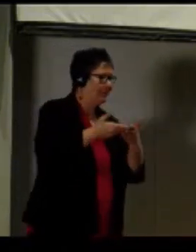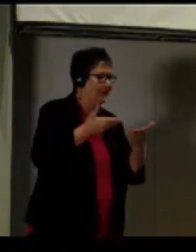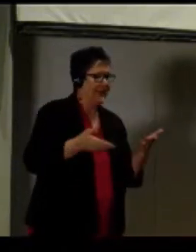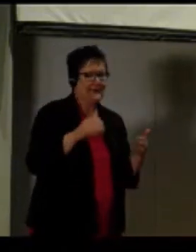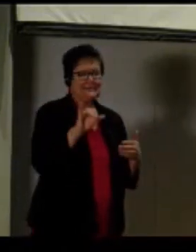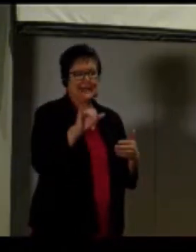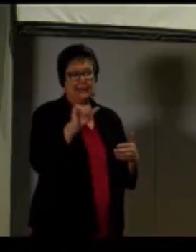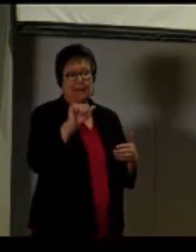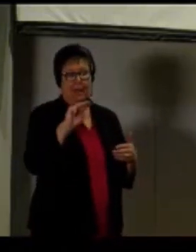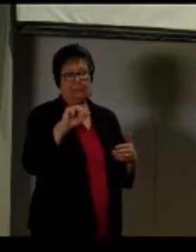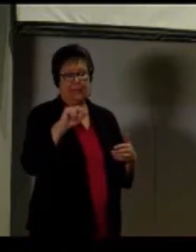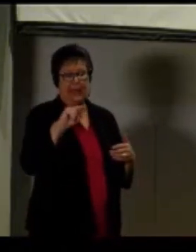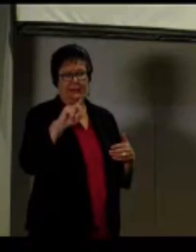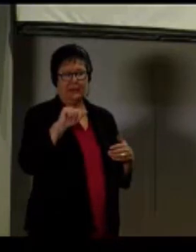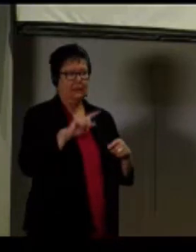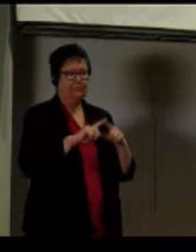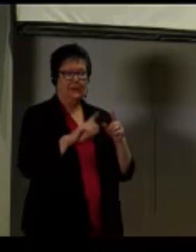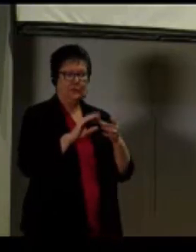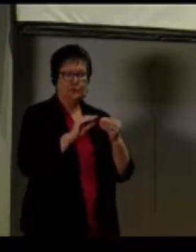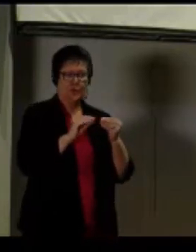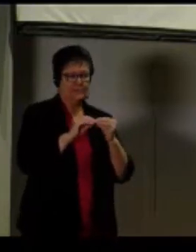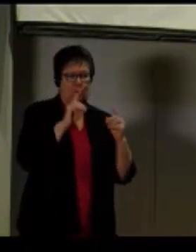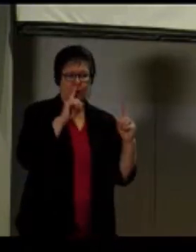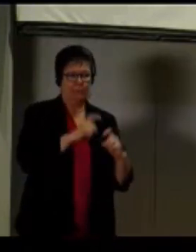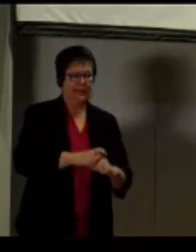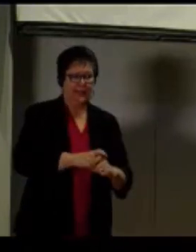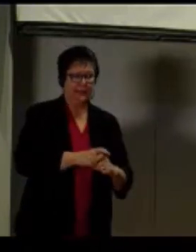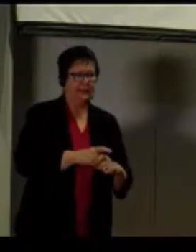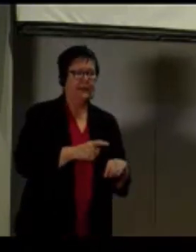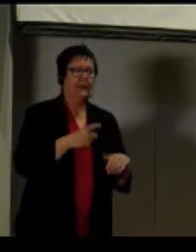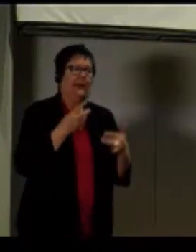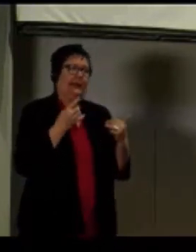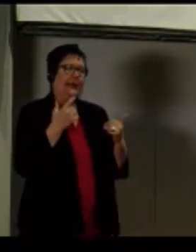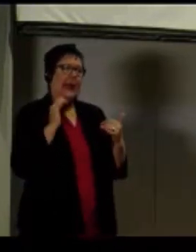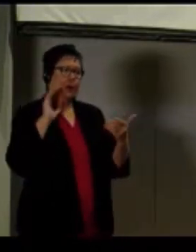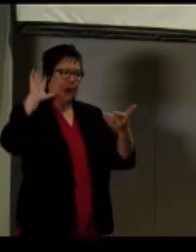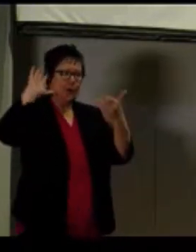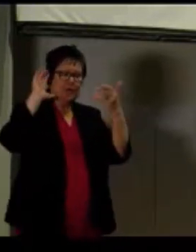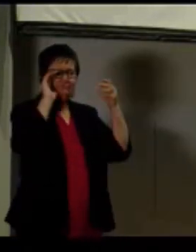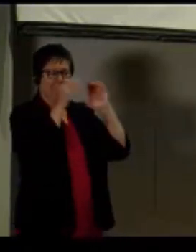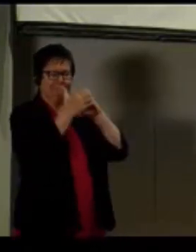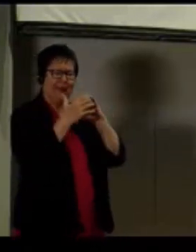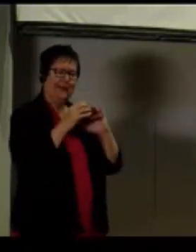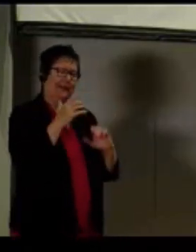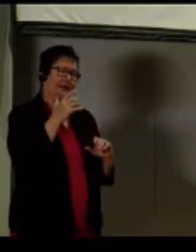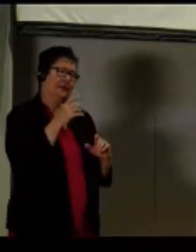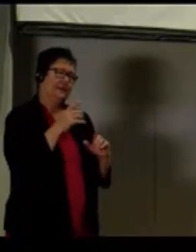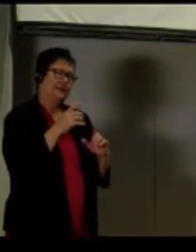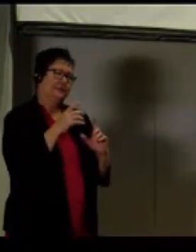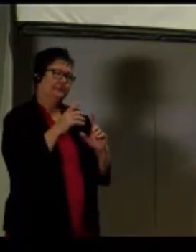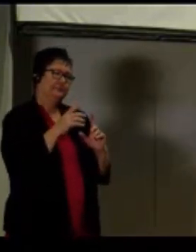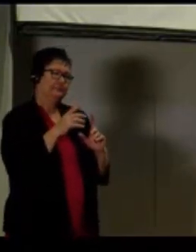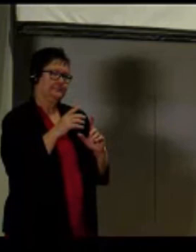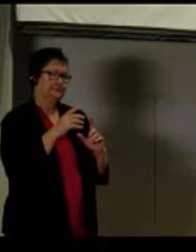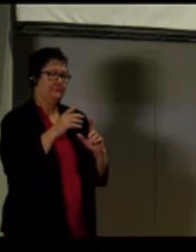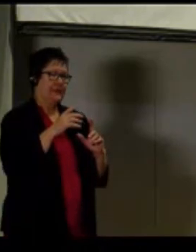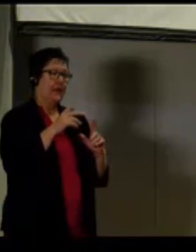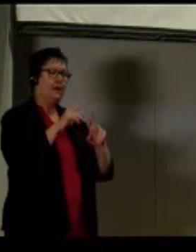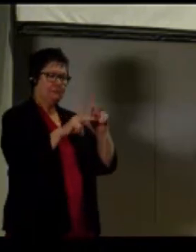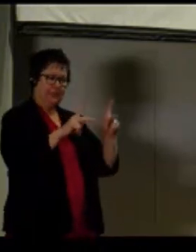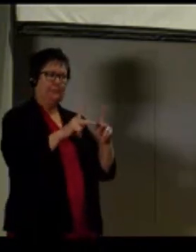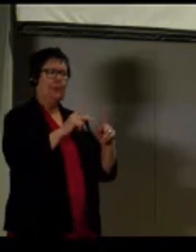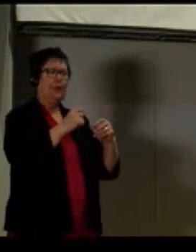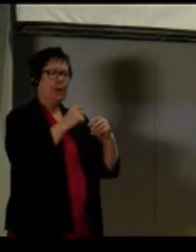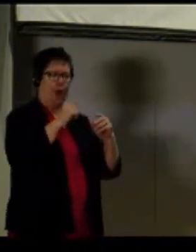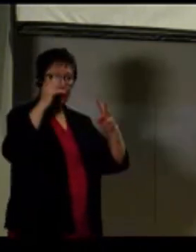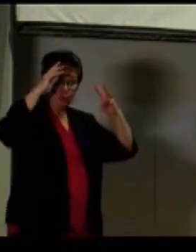it's a more complicated story than that. And now we think of it more as, I think all of the people are creative, but they